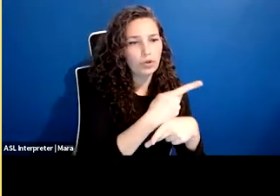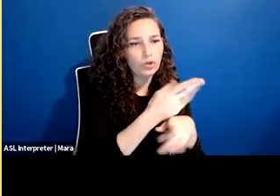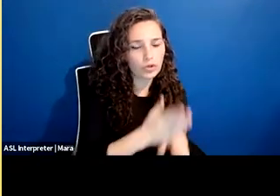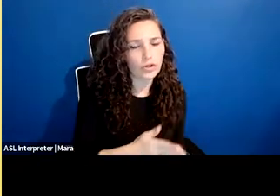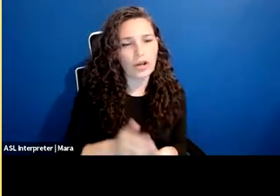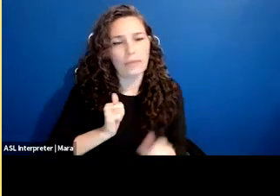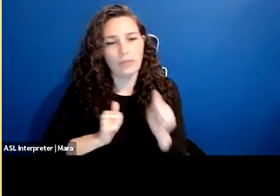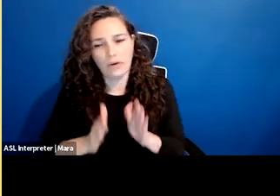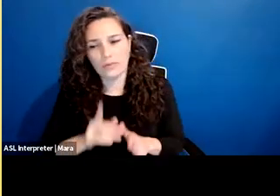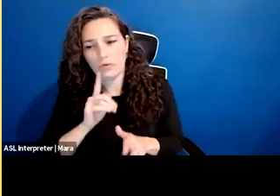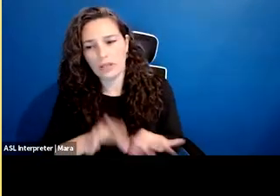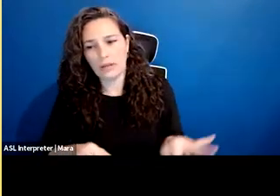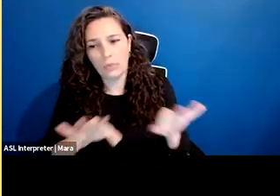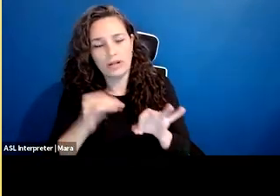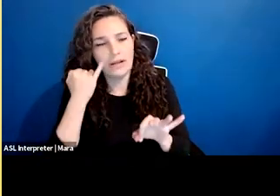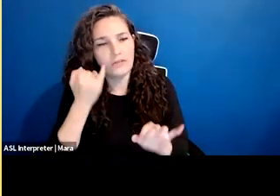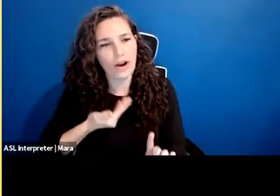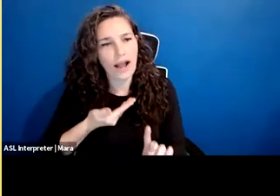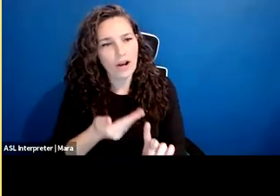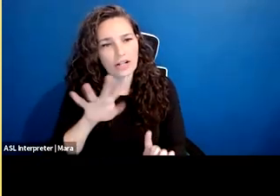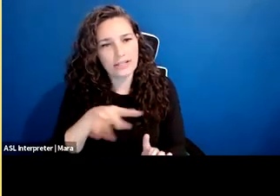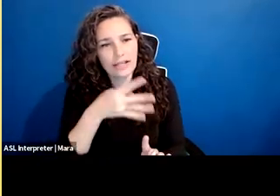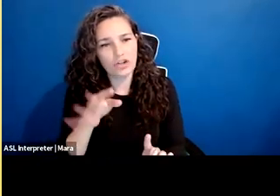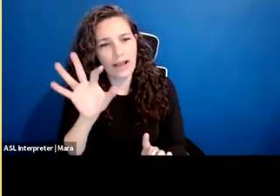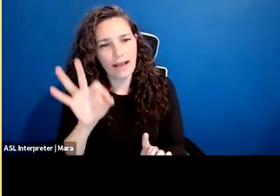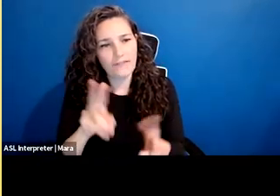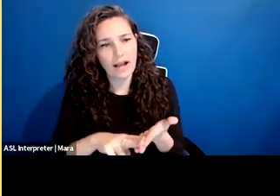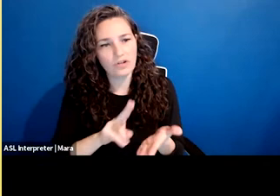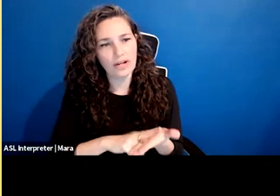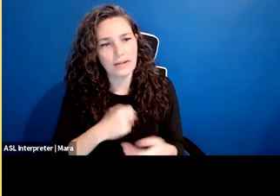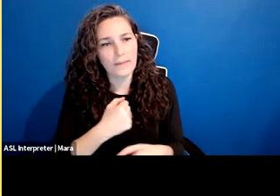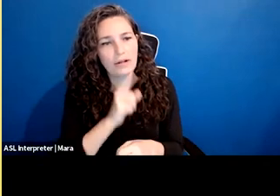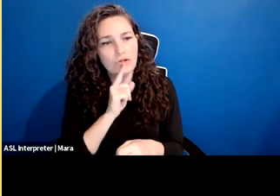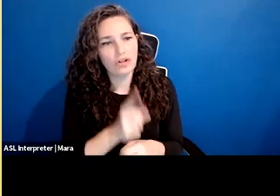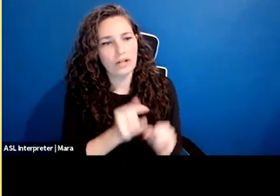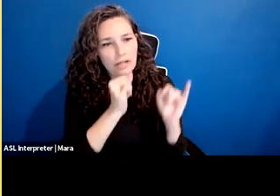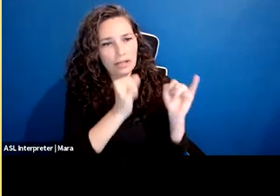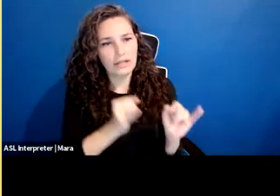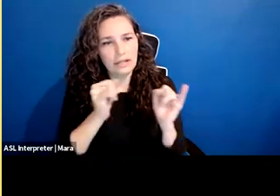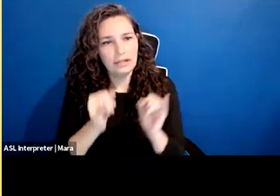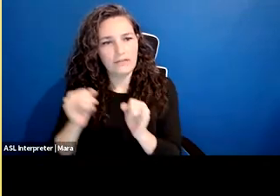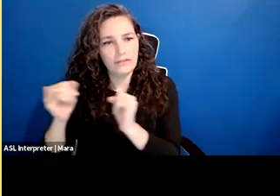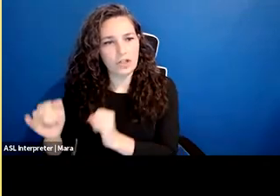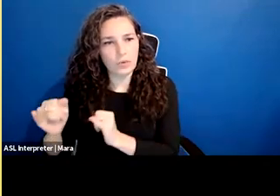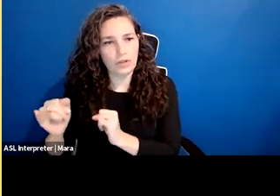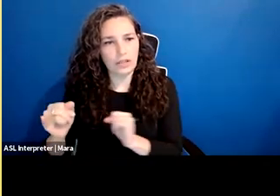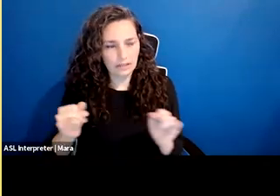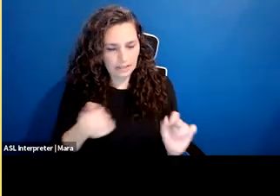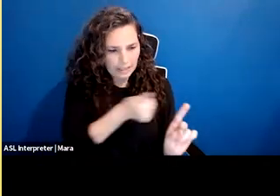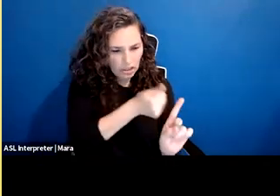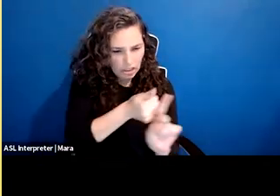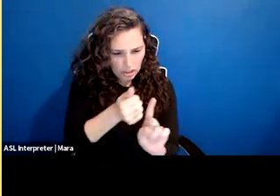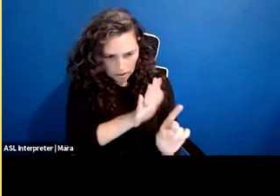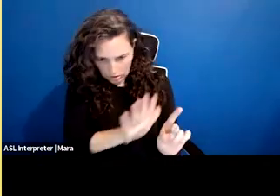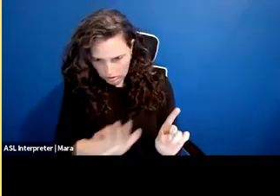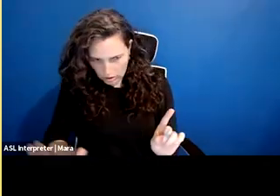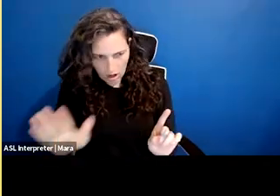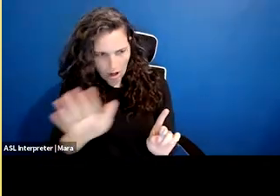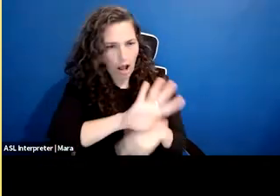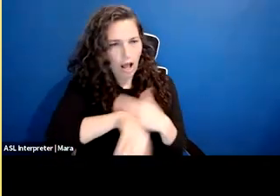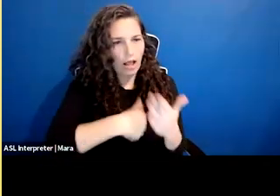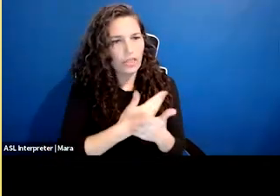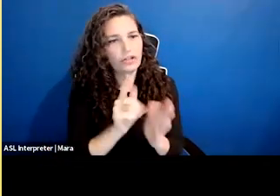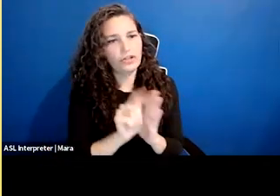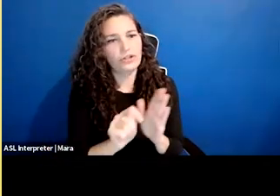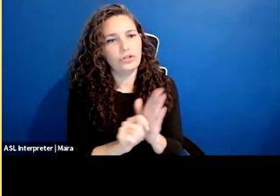particularly important if you're hired under a Schedule F contract, that you make sure your individual contract has all of the terms that you are expecting for your